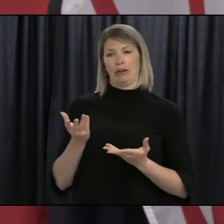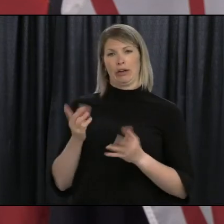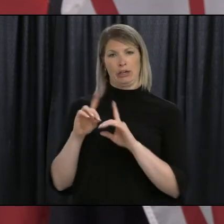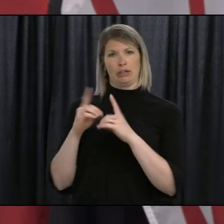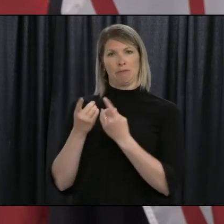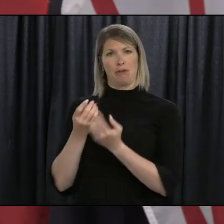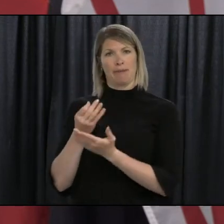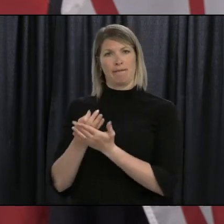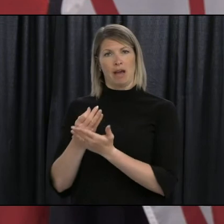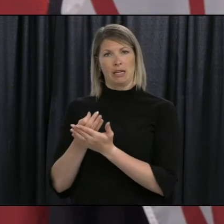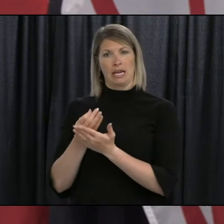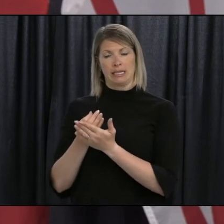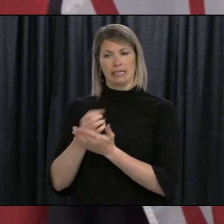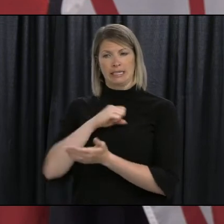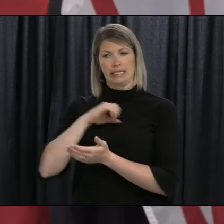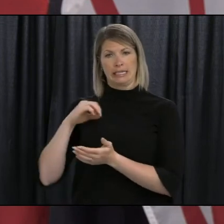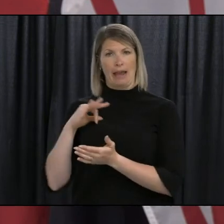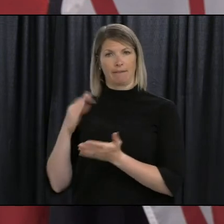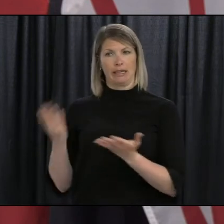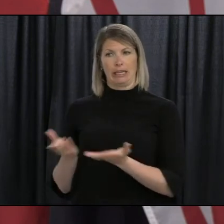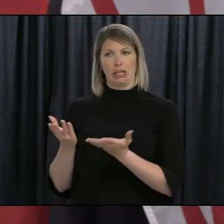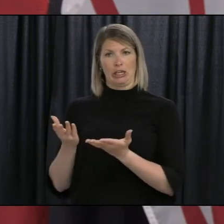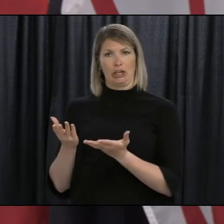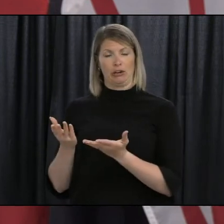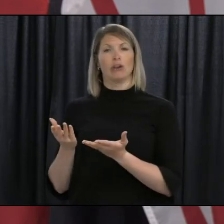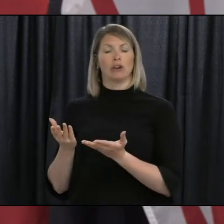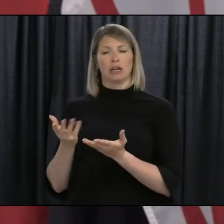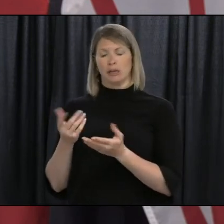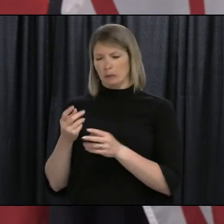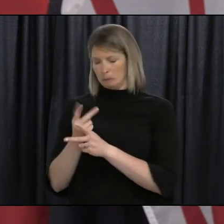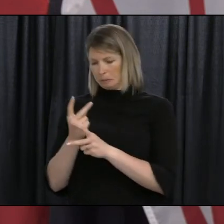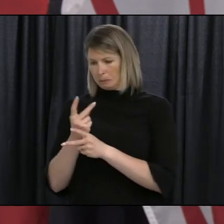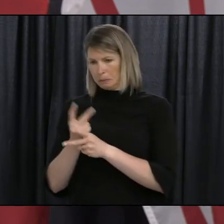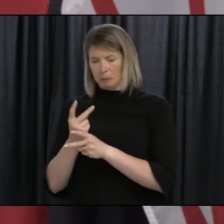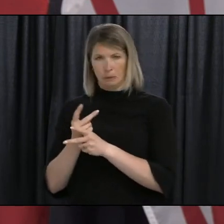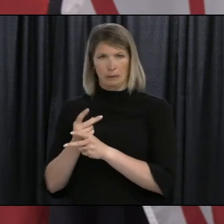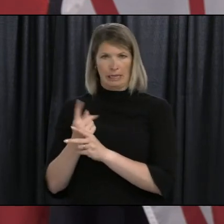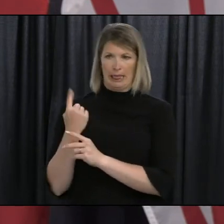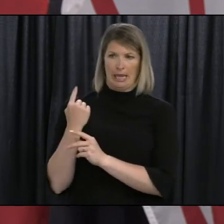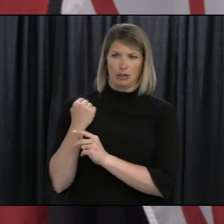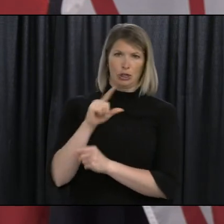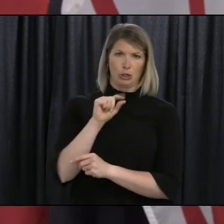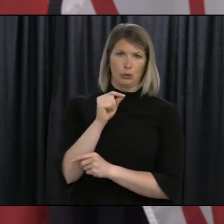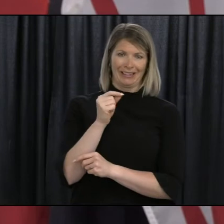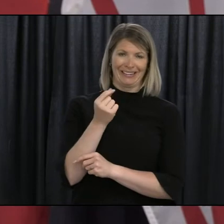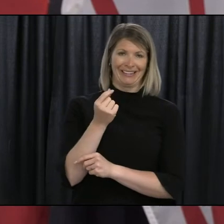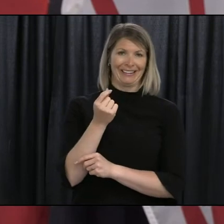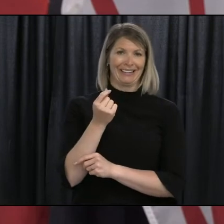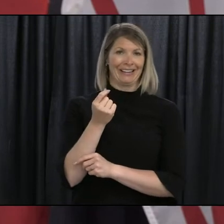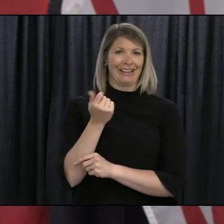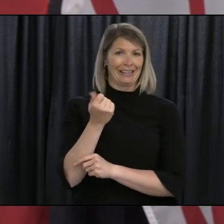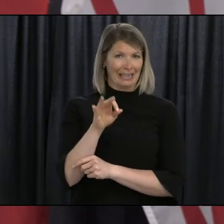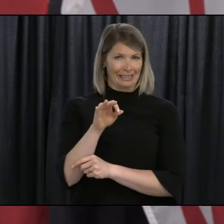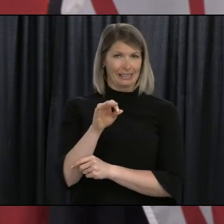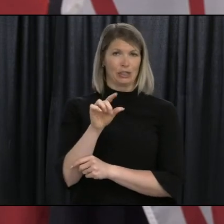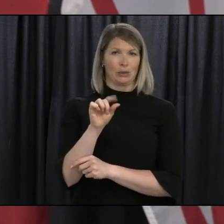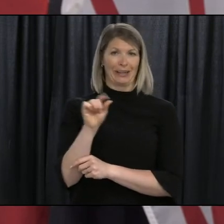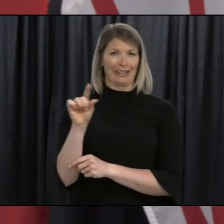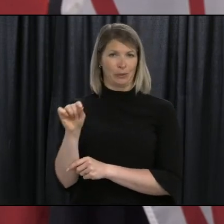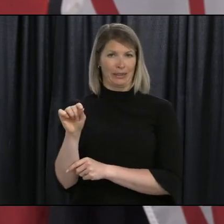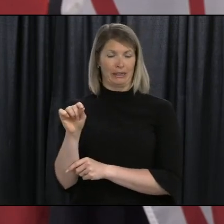together the economic update on the closeout of the 2019-20 fiscal year, the attention is